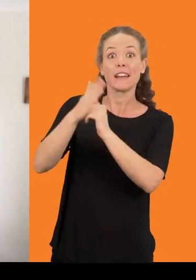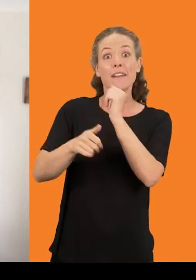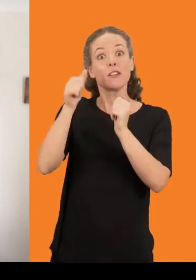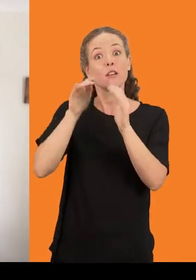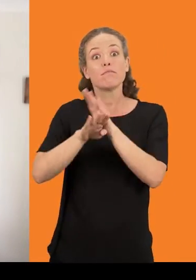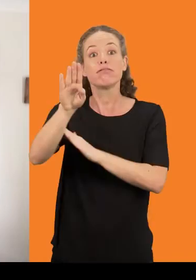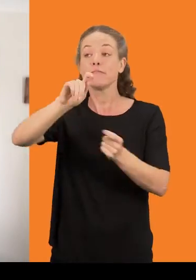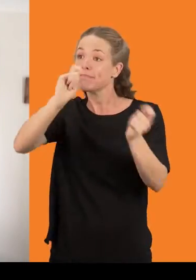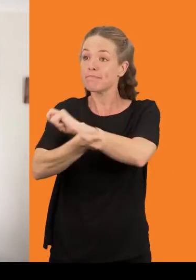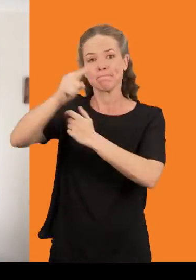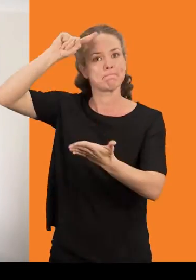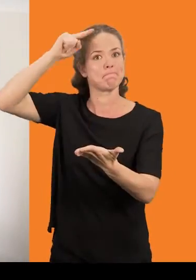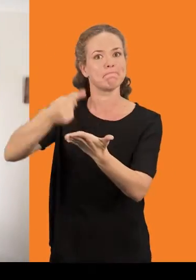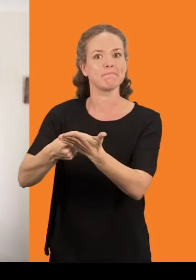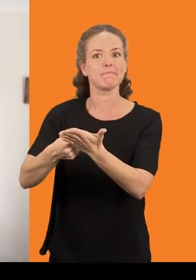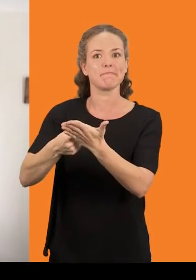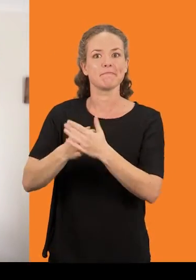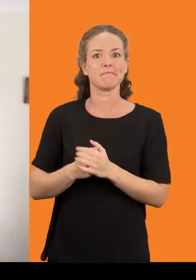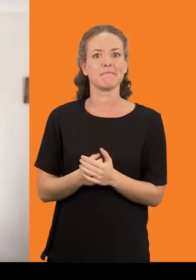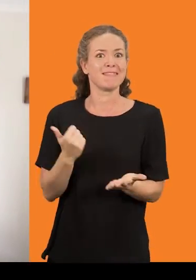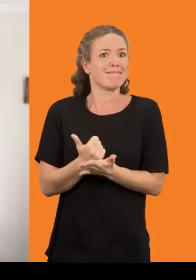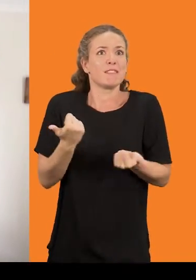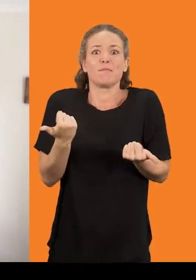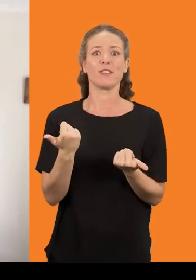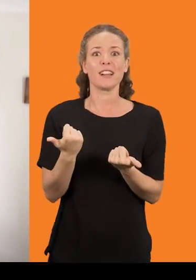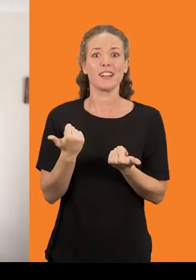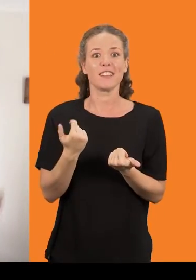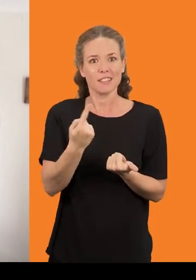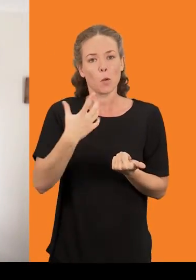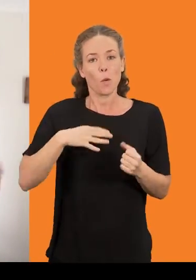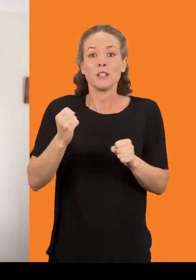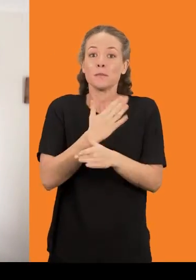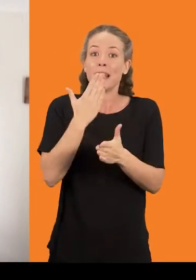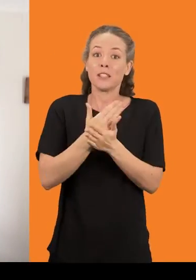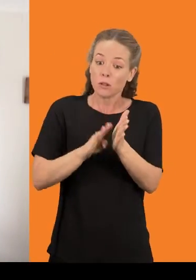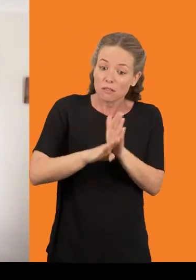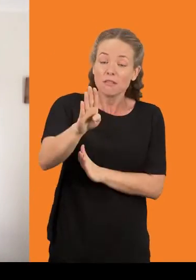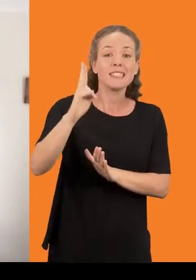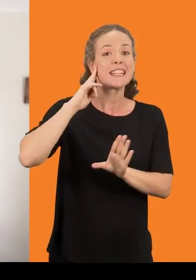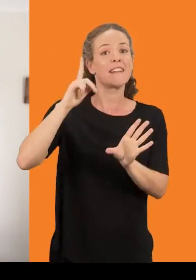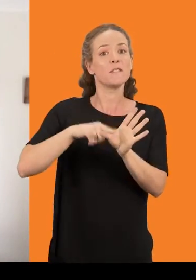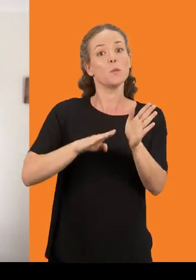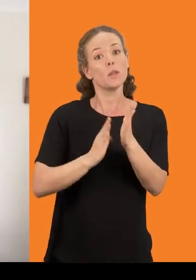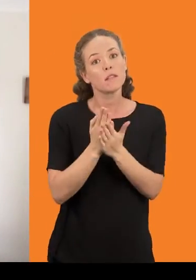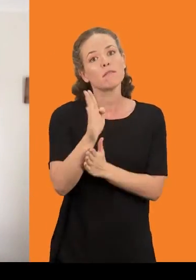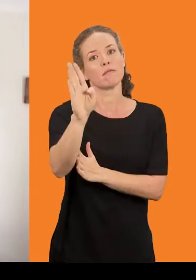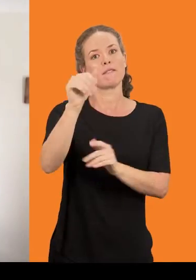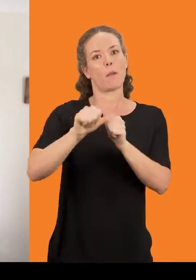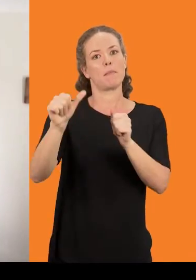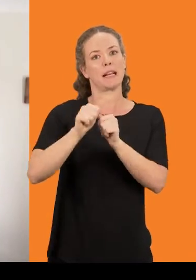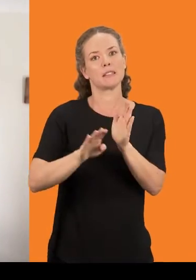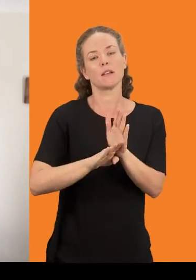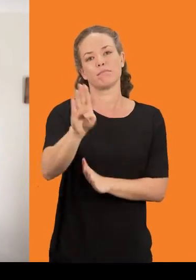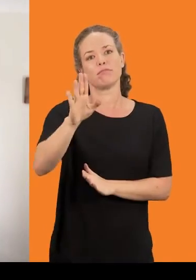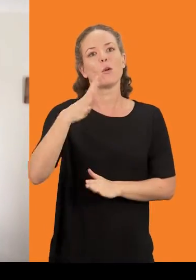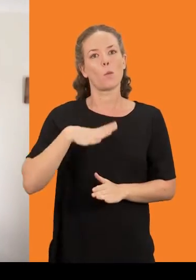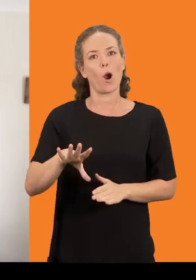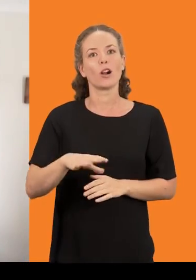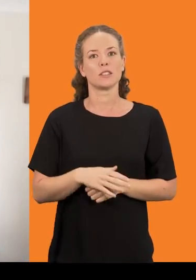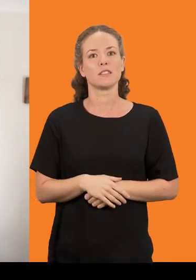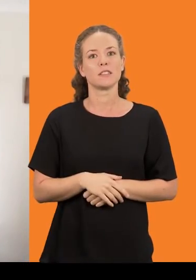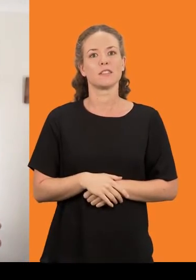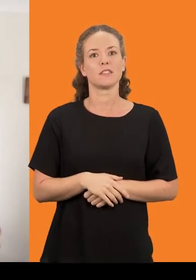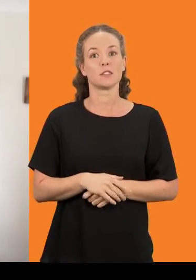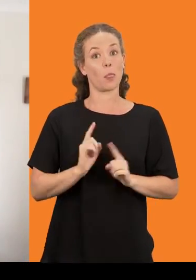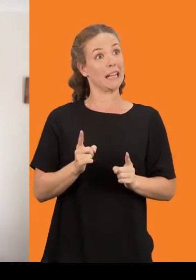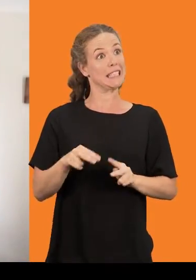some big decisions being made. And of course, that's a great thing, right? We all want to see the lives of deaf young people improve for the better. So that's it for this video. Like I